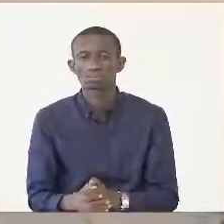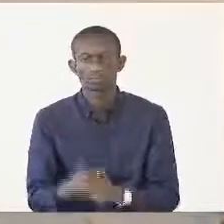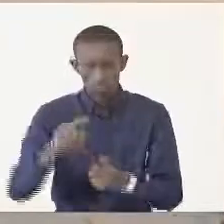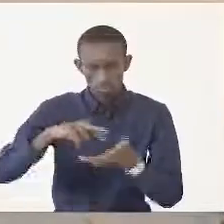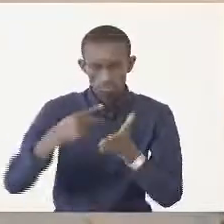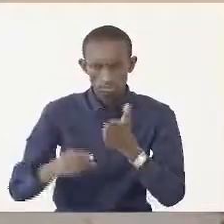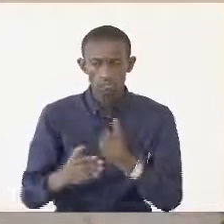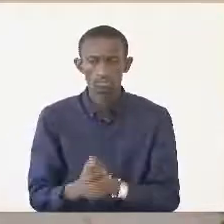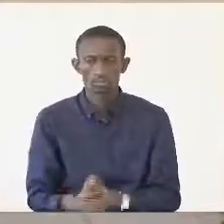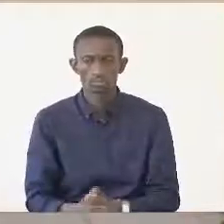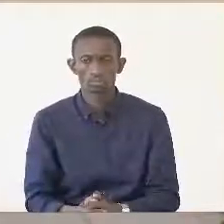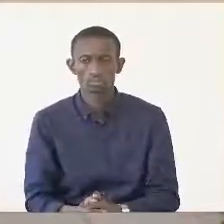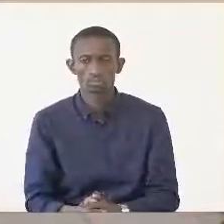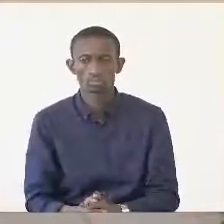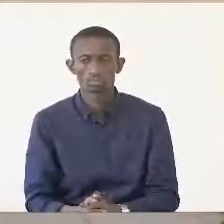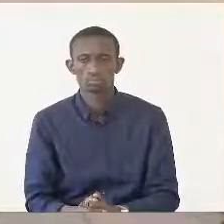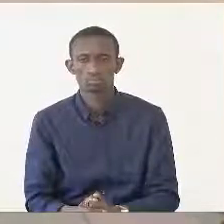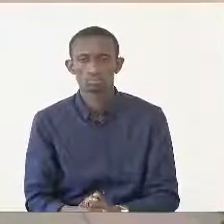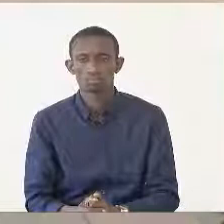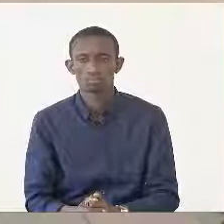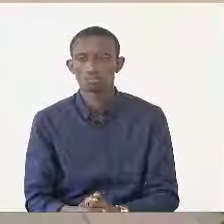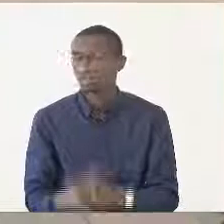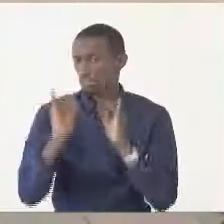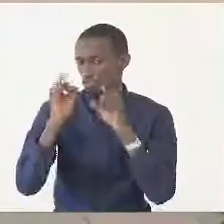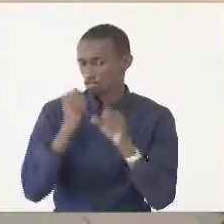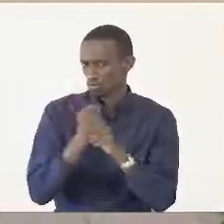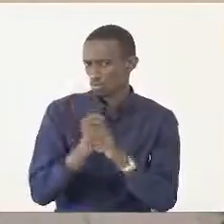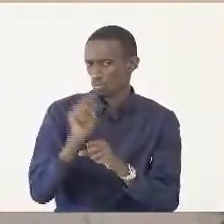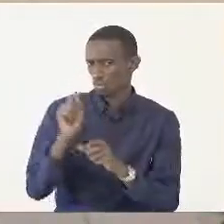saying, if we divide